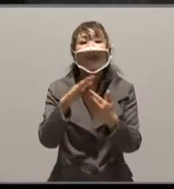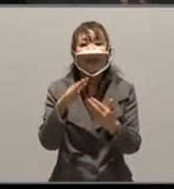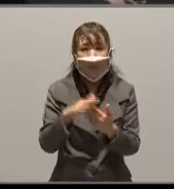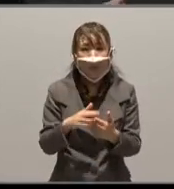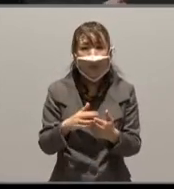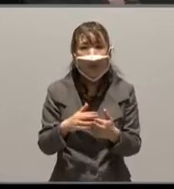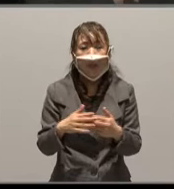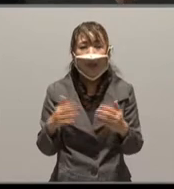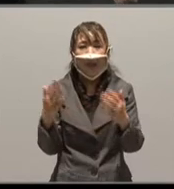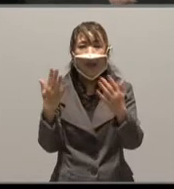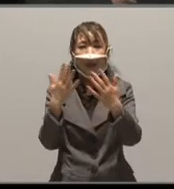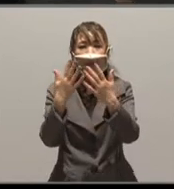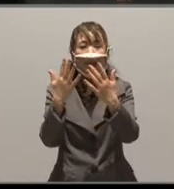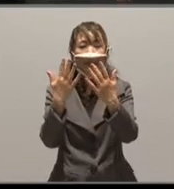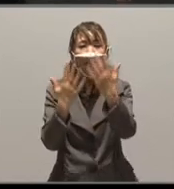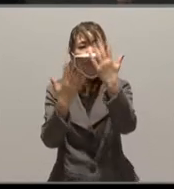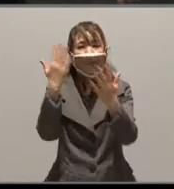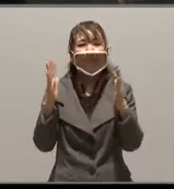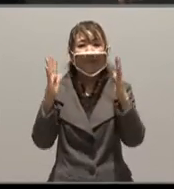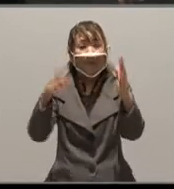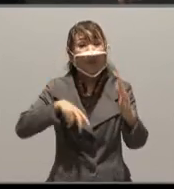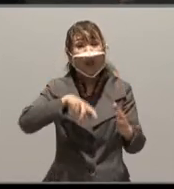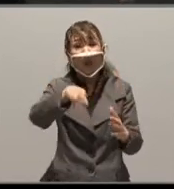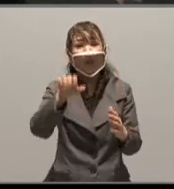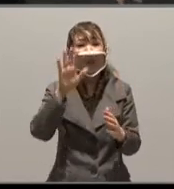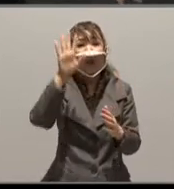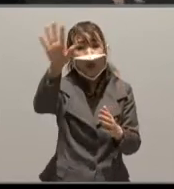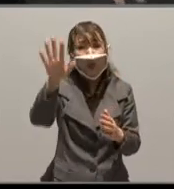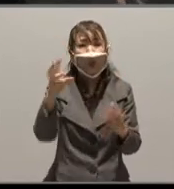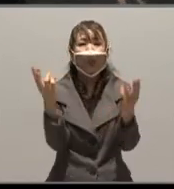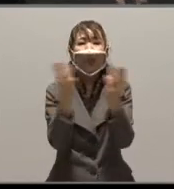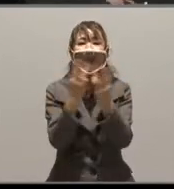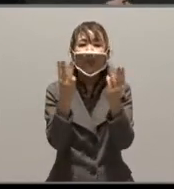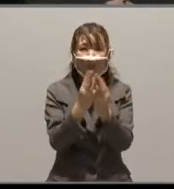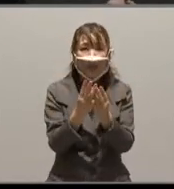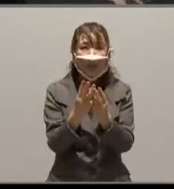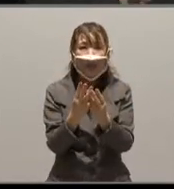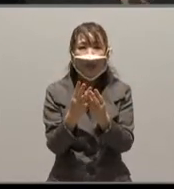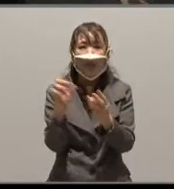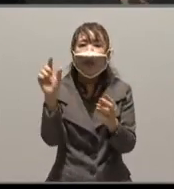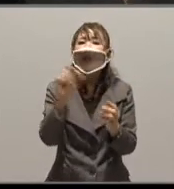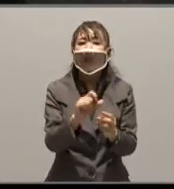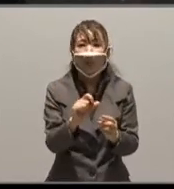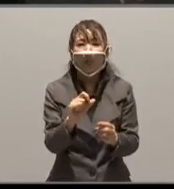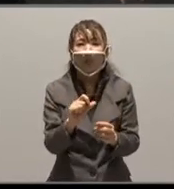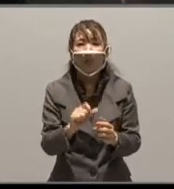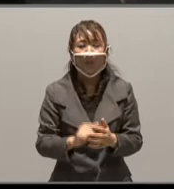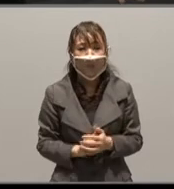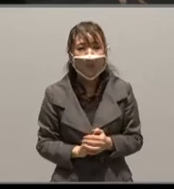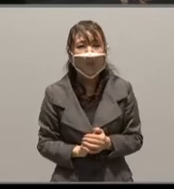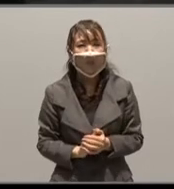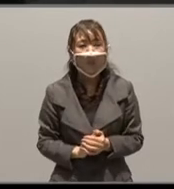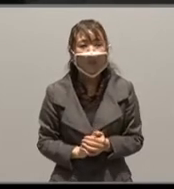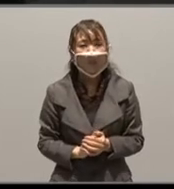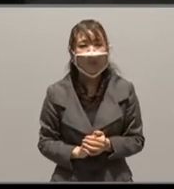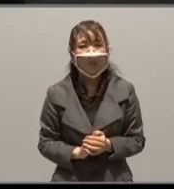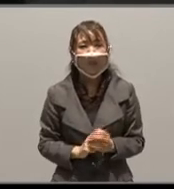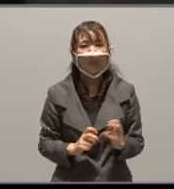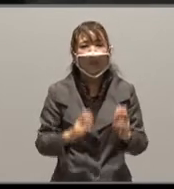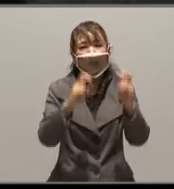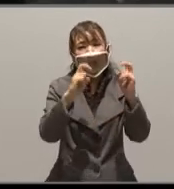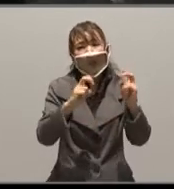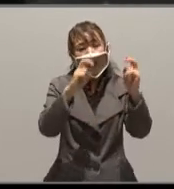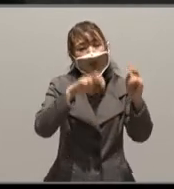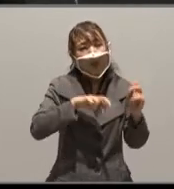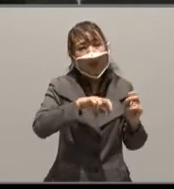trip, the highest is after the forest bathing. Urban trip has a certain effect, but after